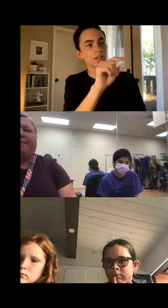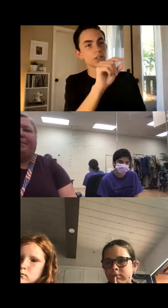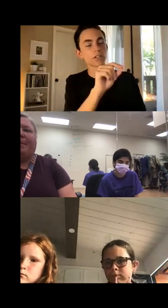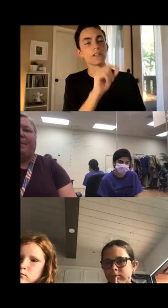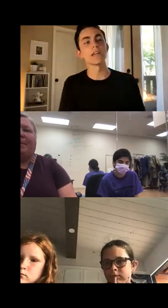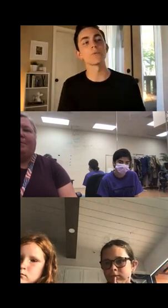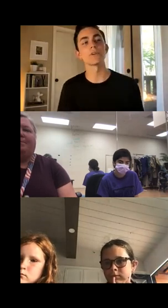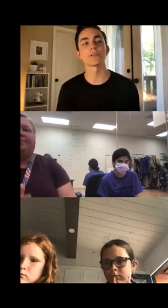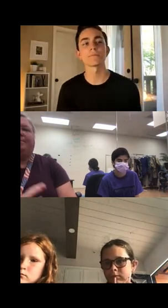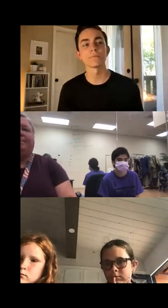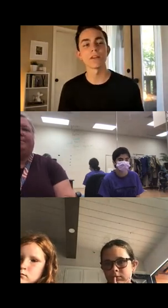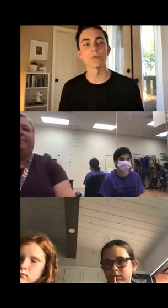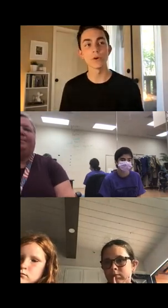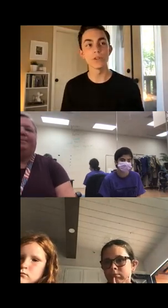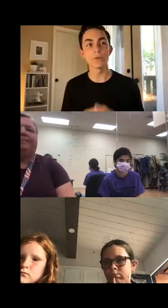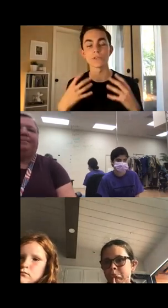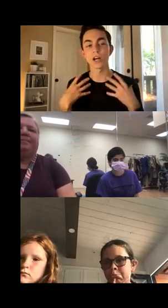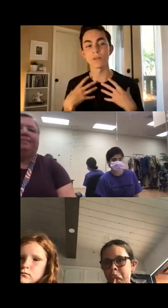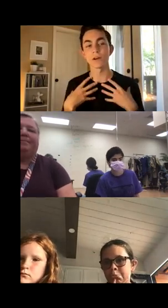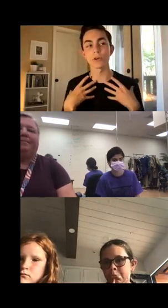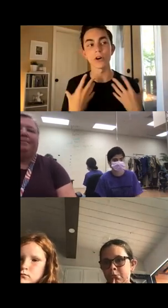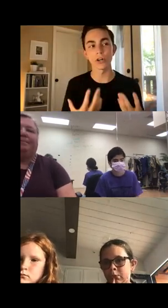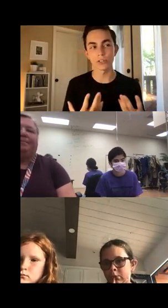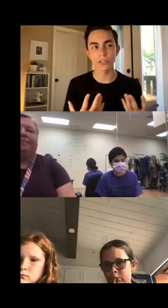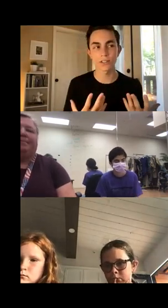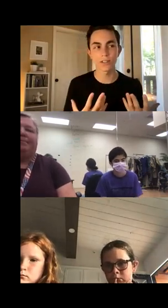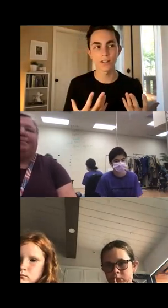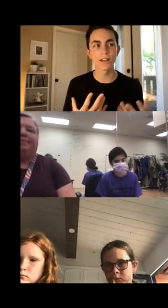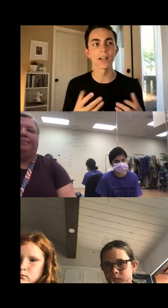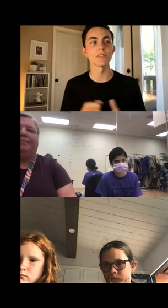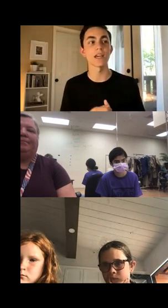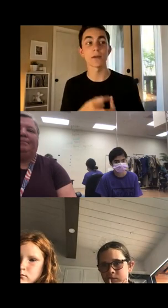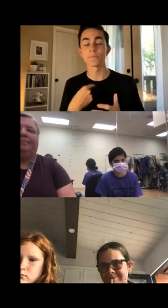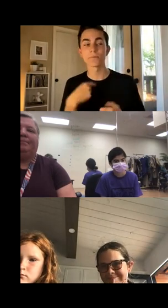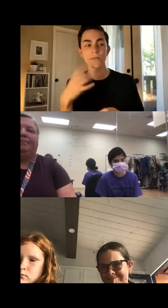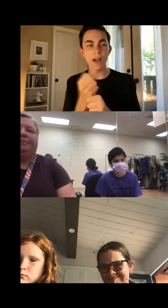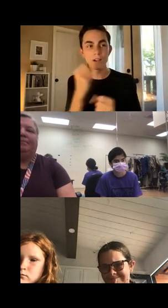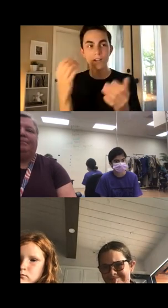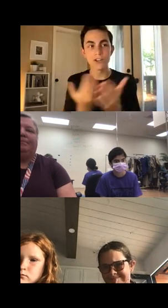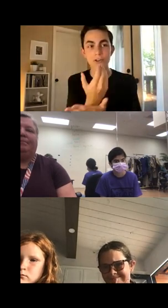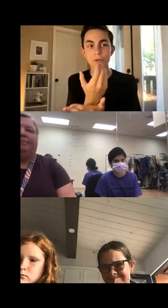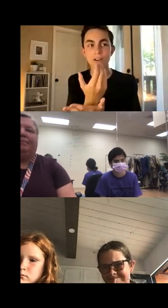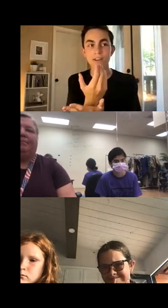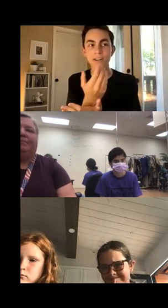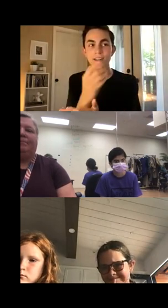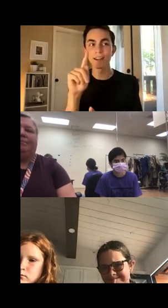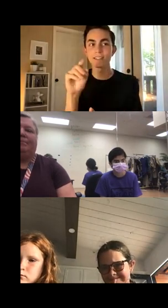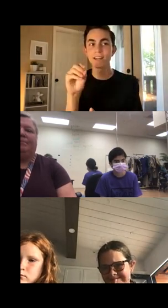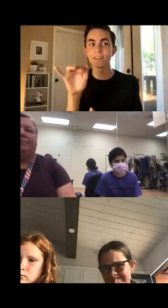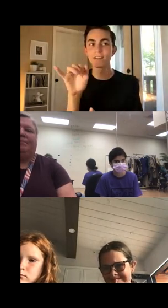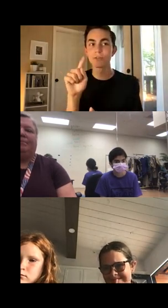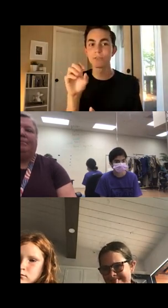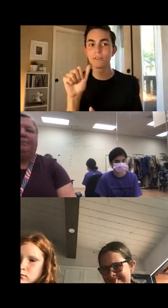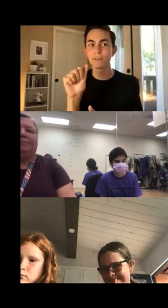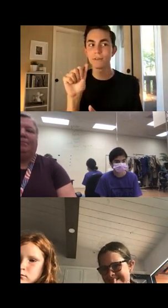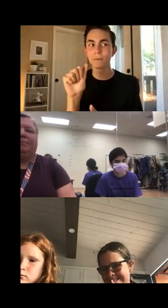So take a look at the example here. If we know that I'm talking about cars, and I'm saying, I got a new, and I